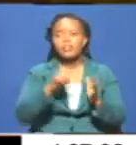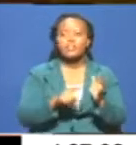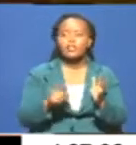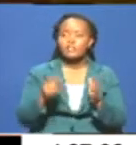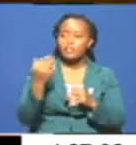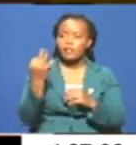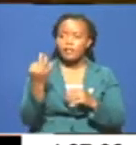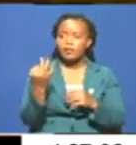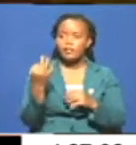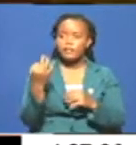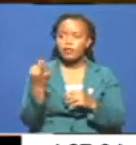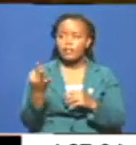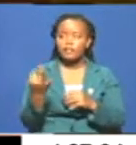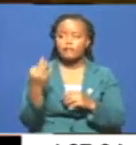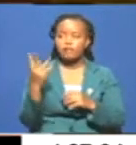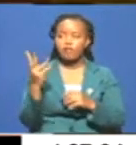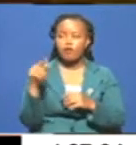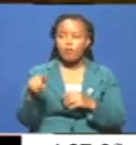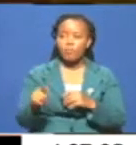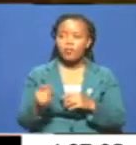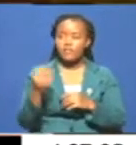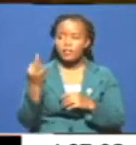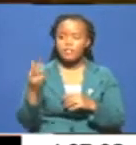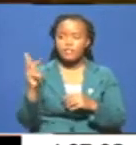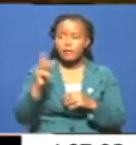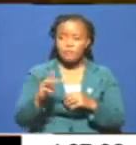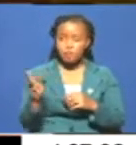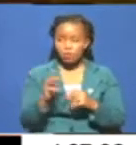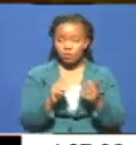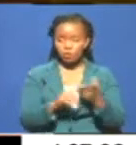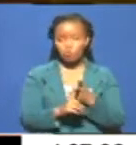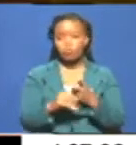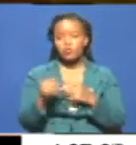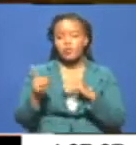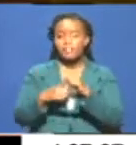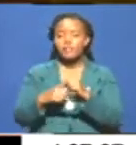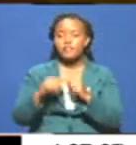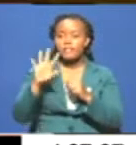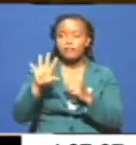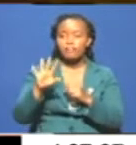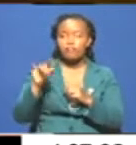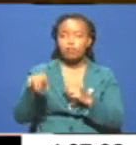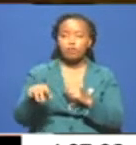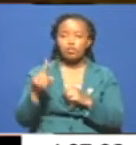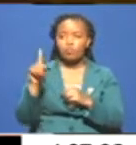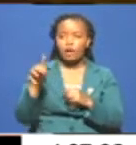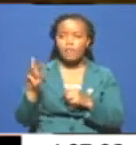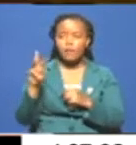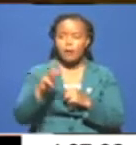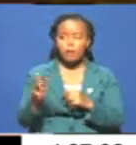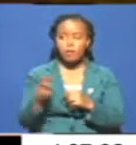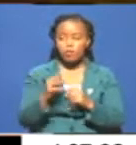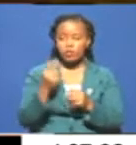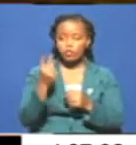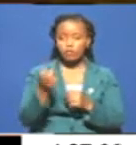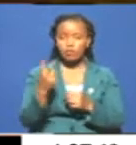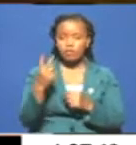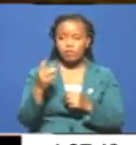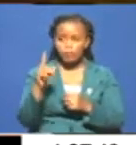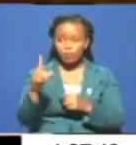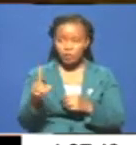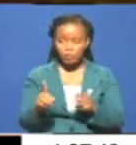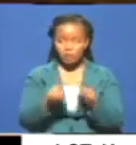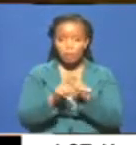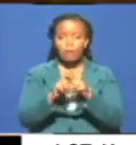million kilos in 2020 to 65.13 million kilos in 2021, and the value also increased